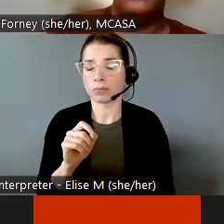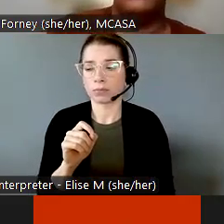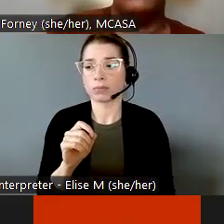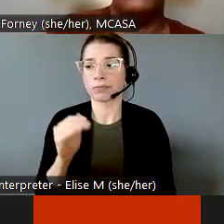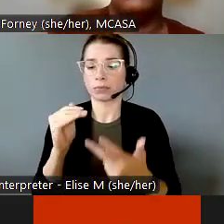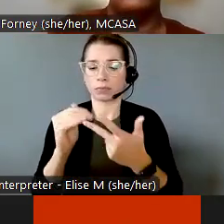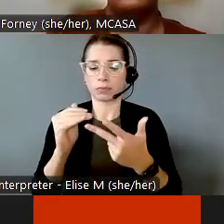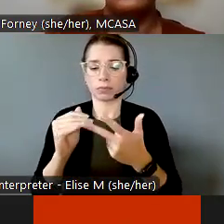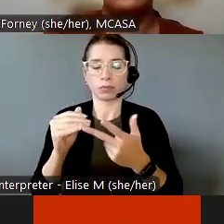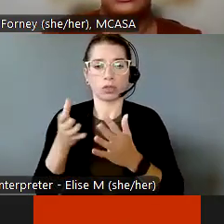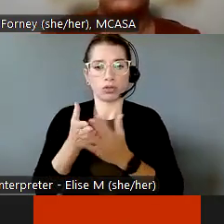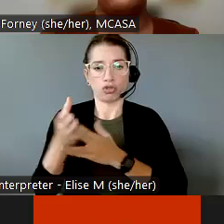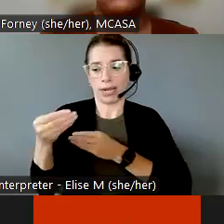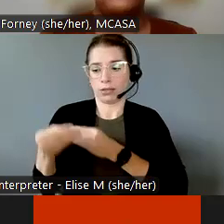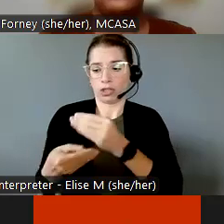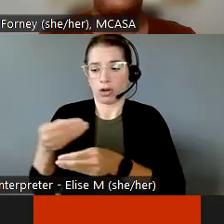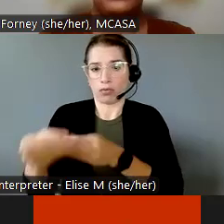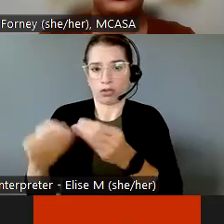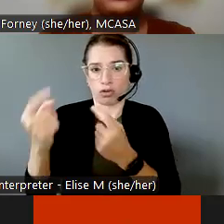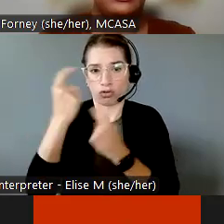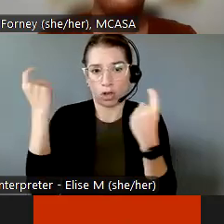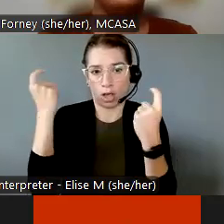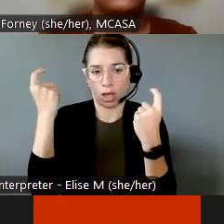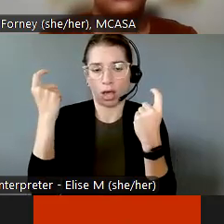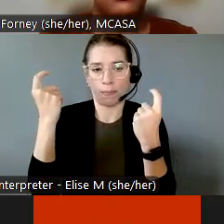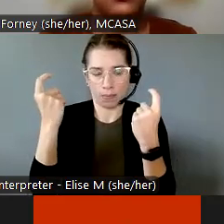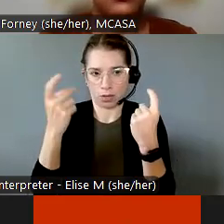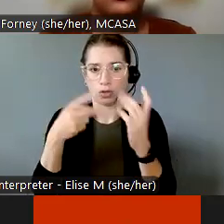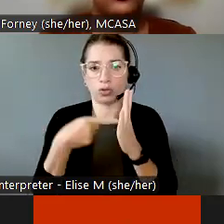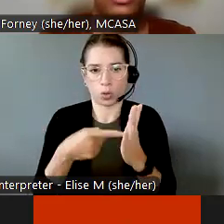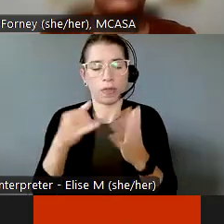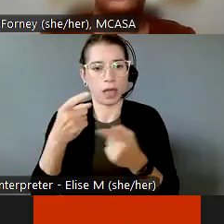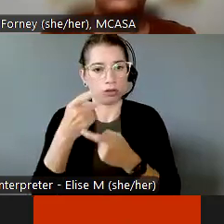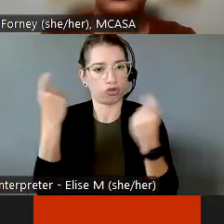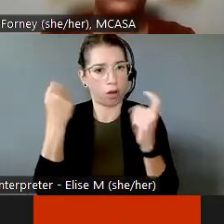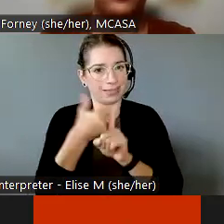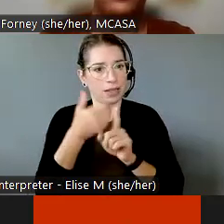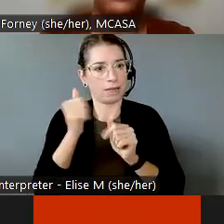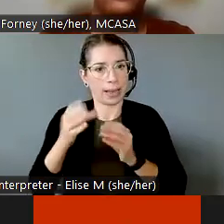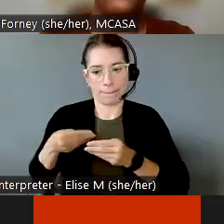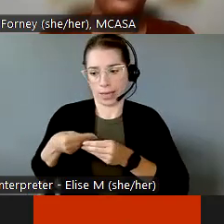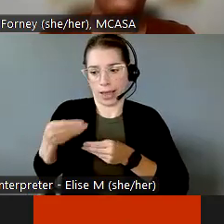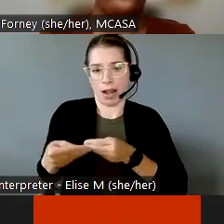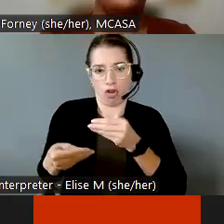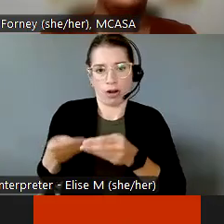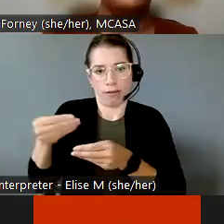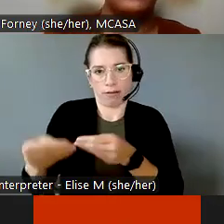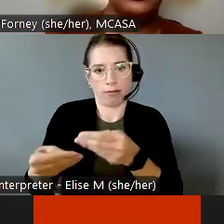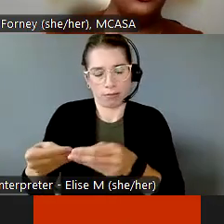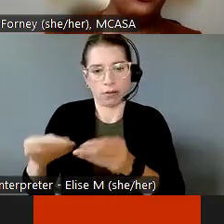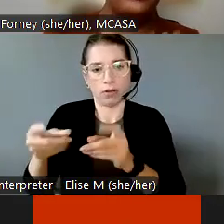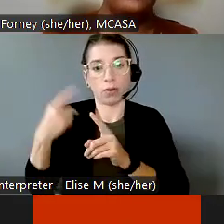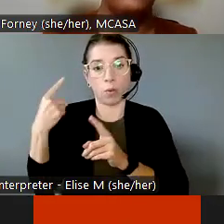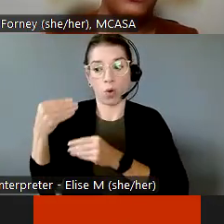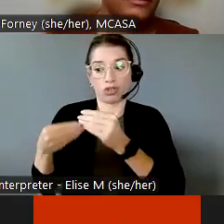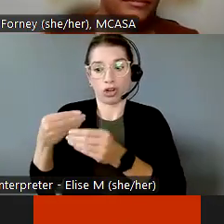Transgenerational trauma studies how trauma can be inherited, so how it's transferred from one